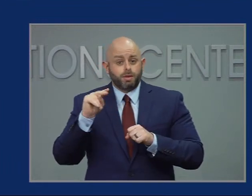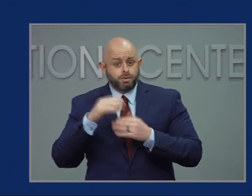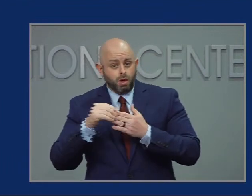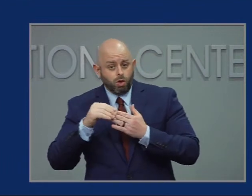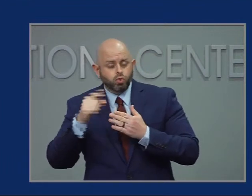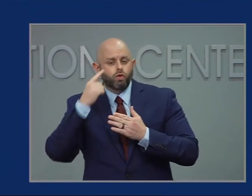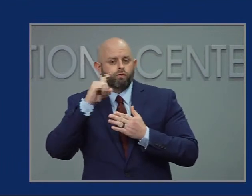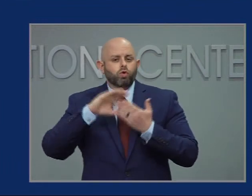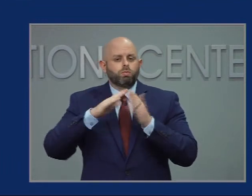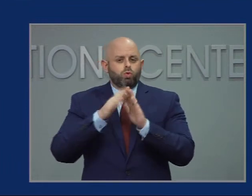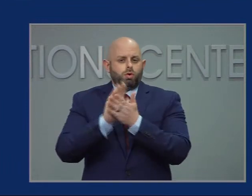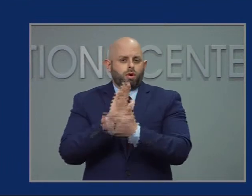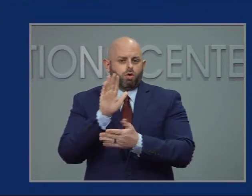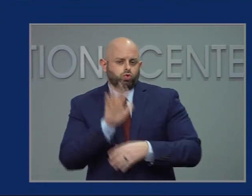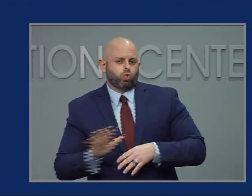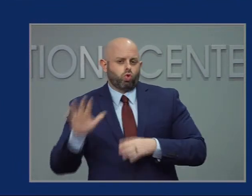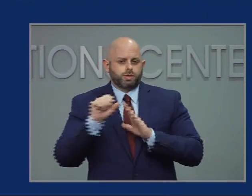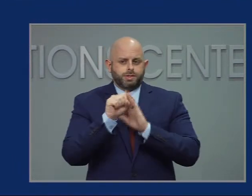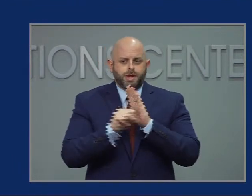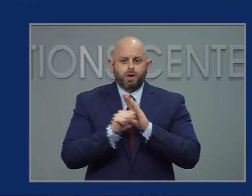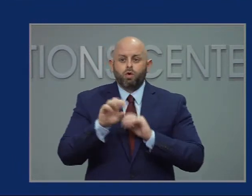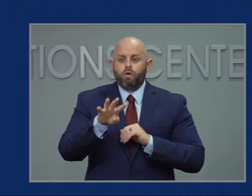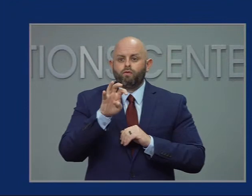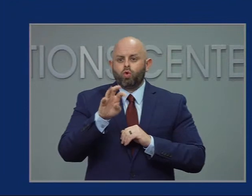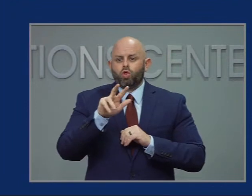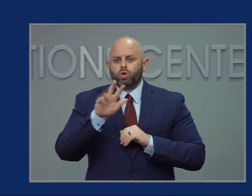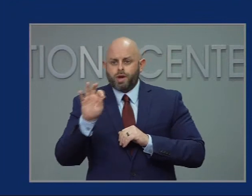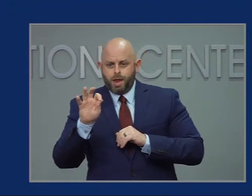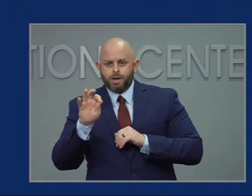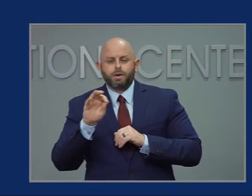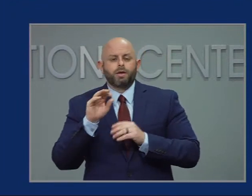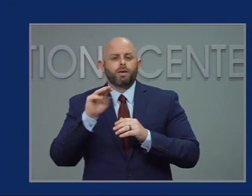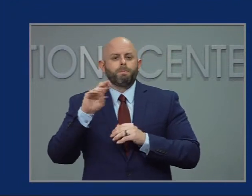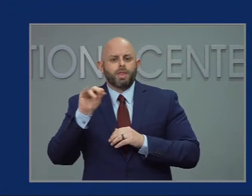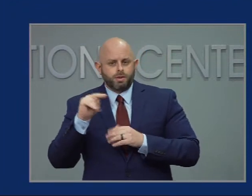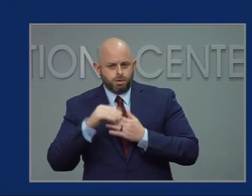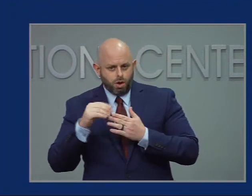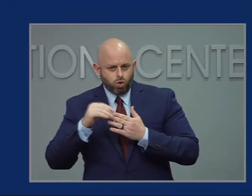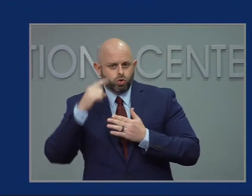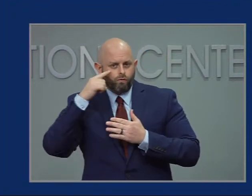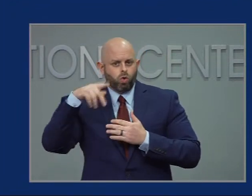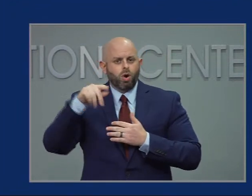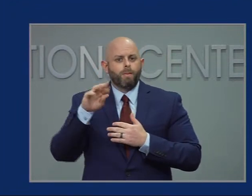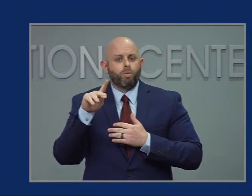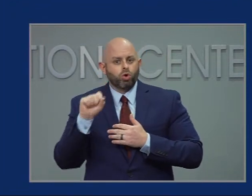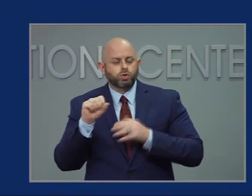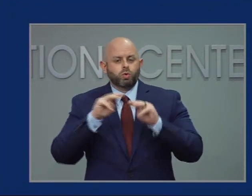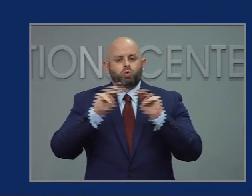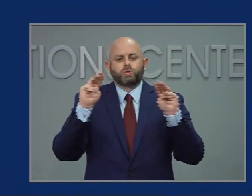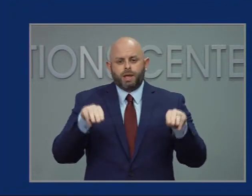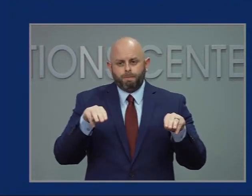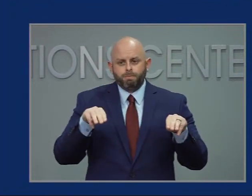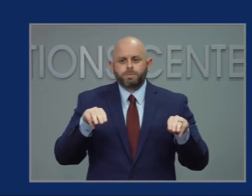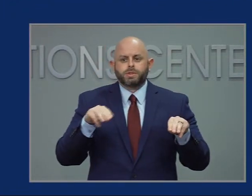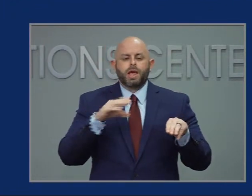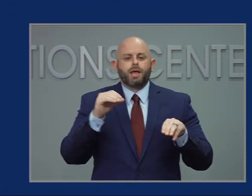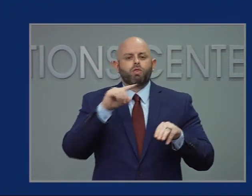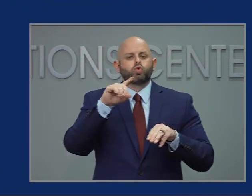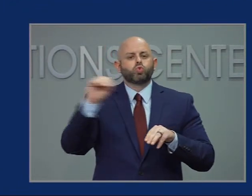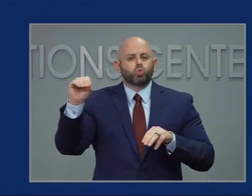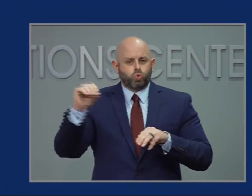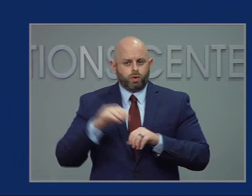colleges statewide, $439 million to parks, museums, and zoo,